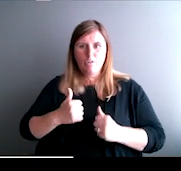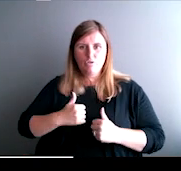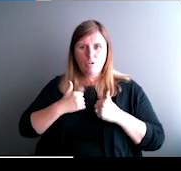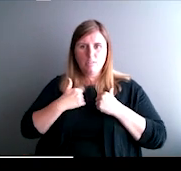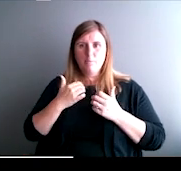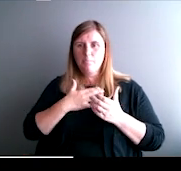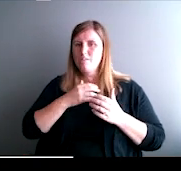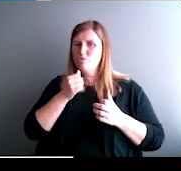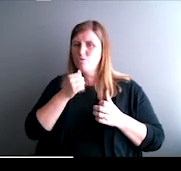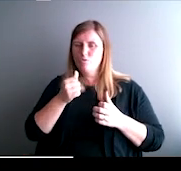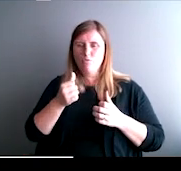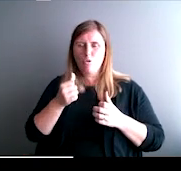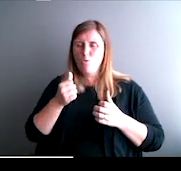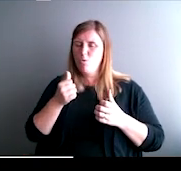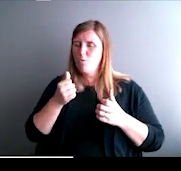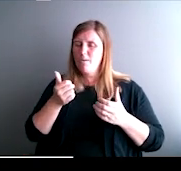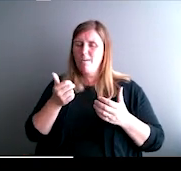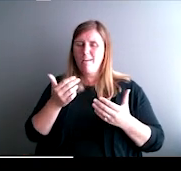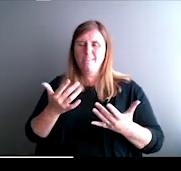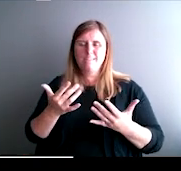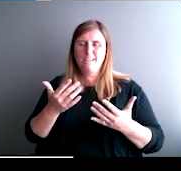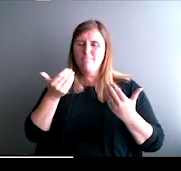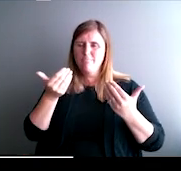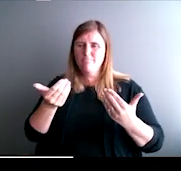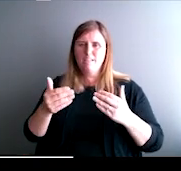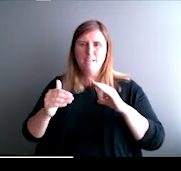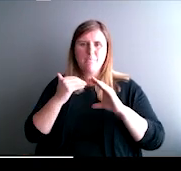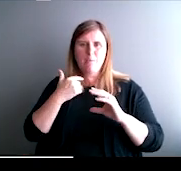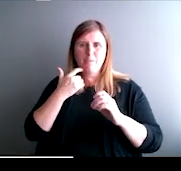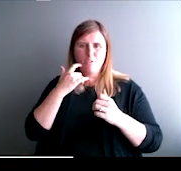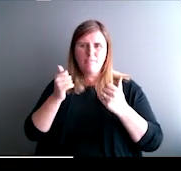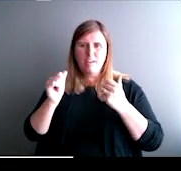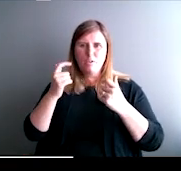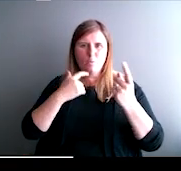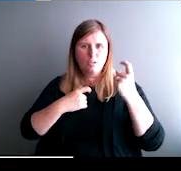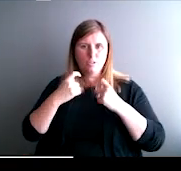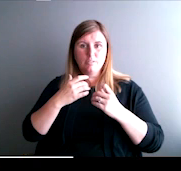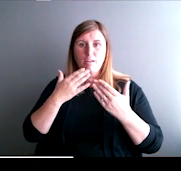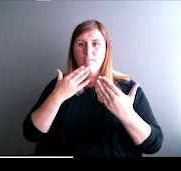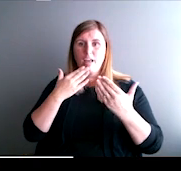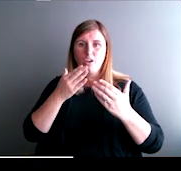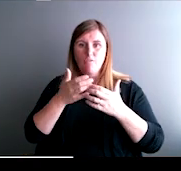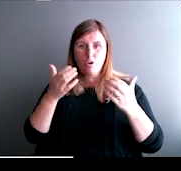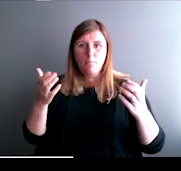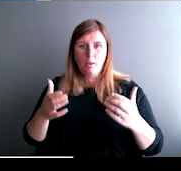Please don't hesitate to email me if you have questions or concerns. Thank you very much.